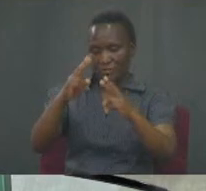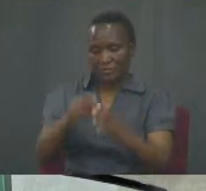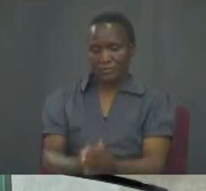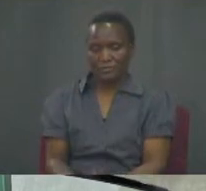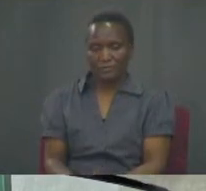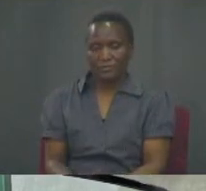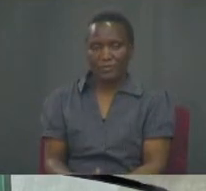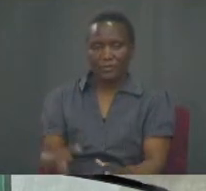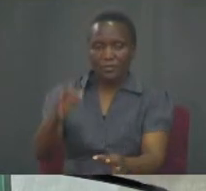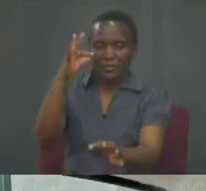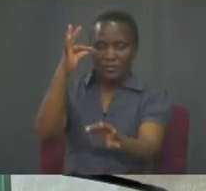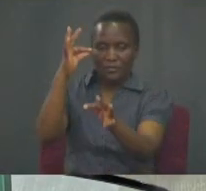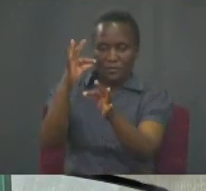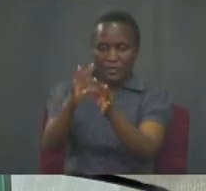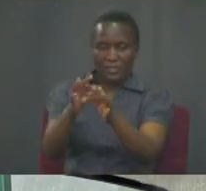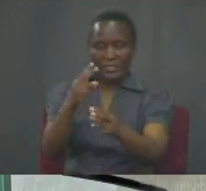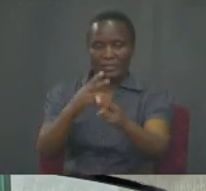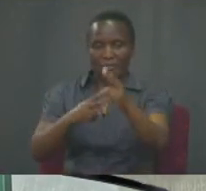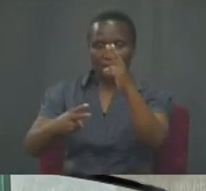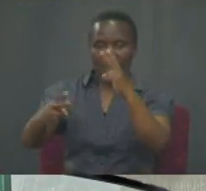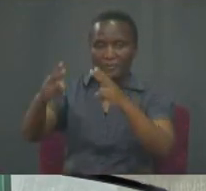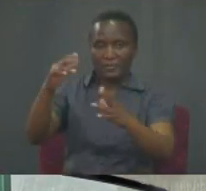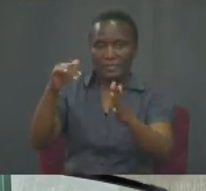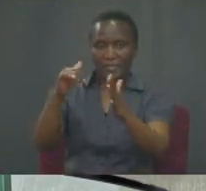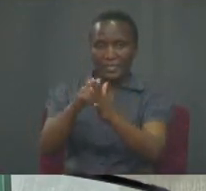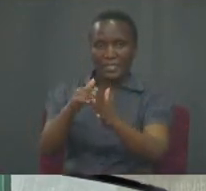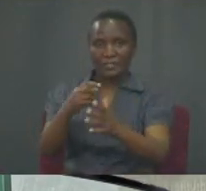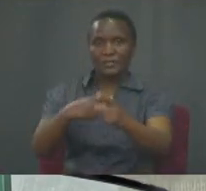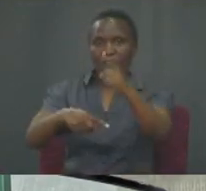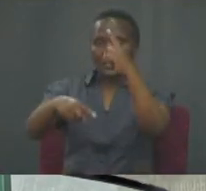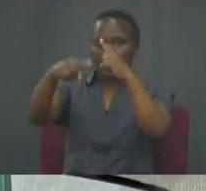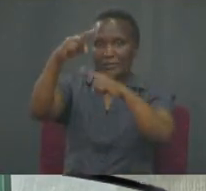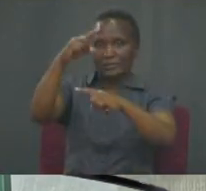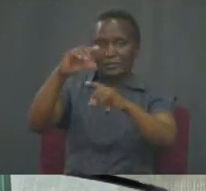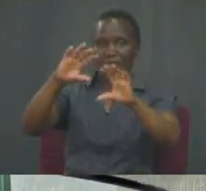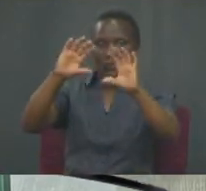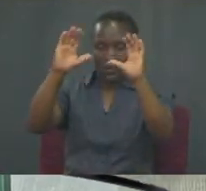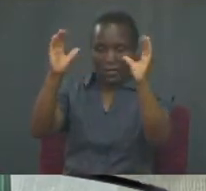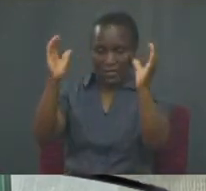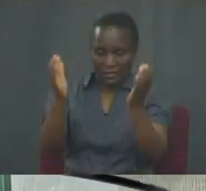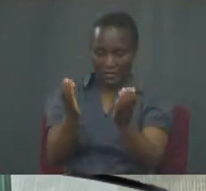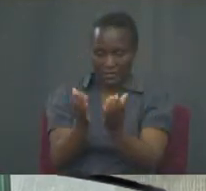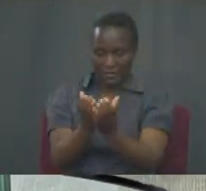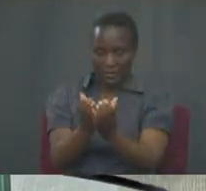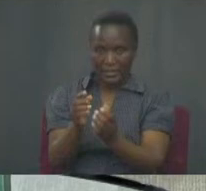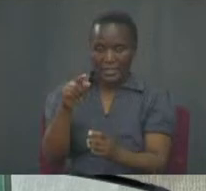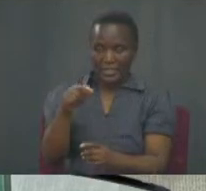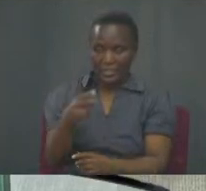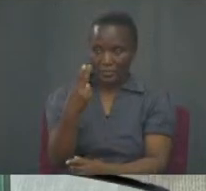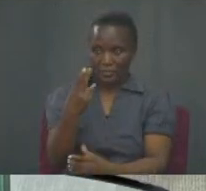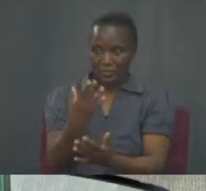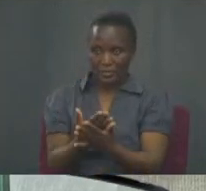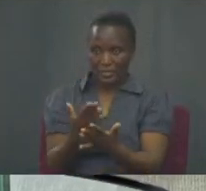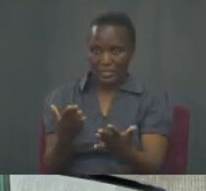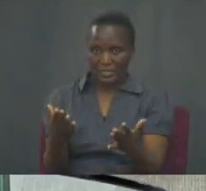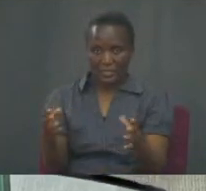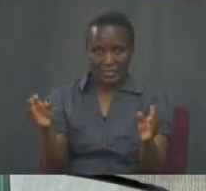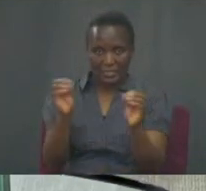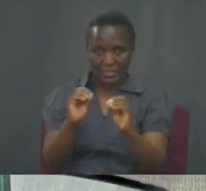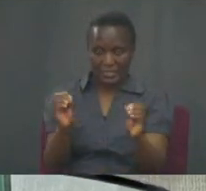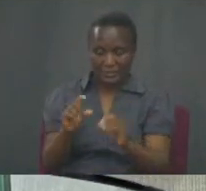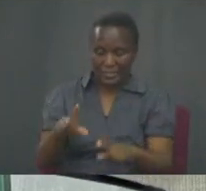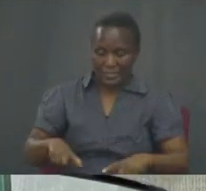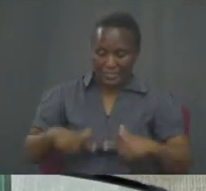victory. Faith is the victory that overcomes the world. These two things cannot stay in one